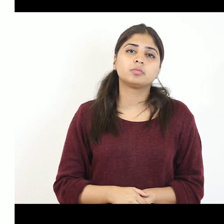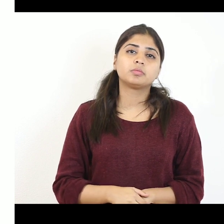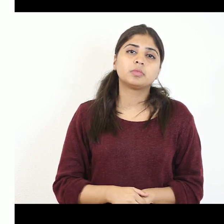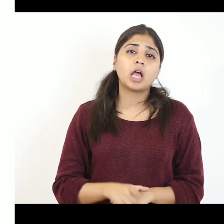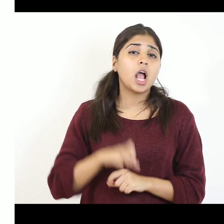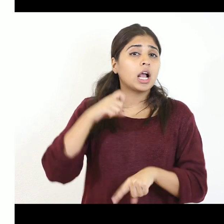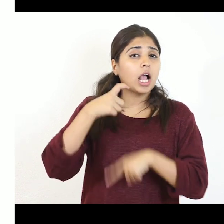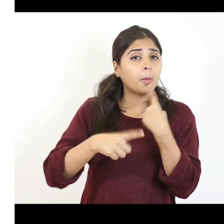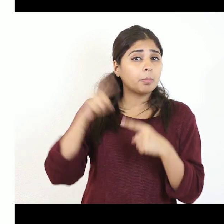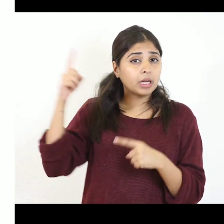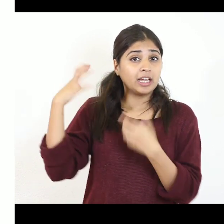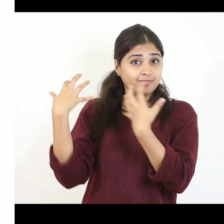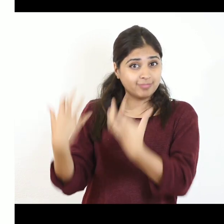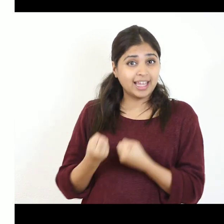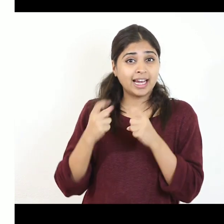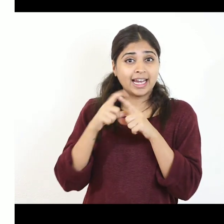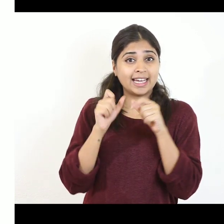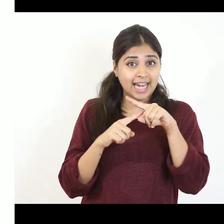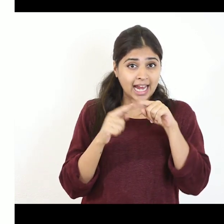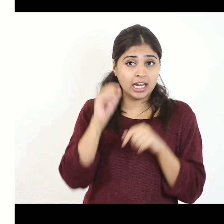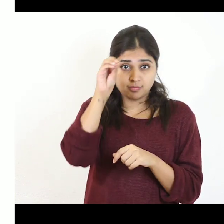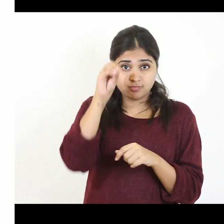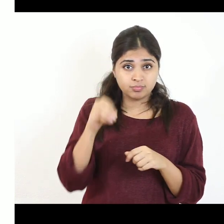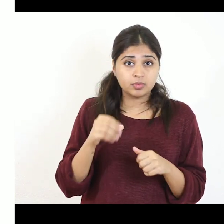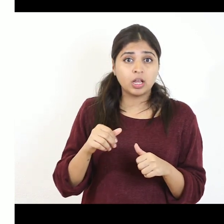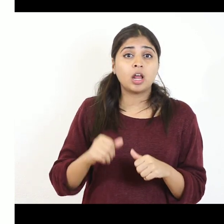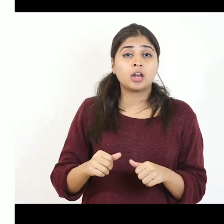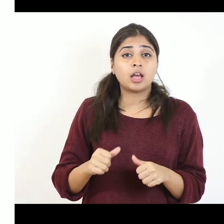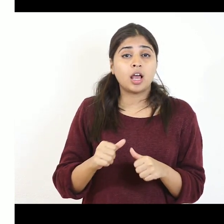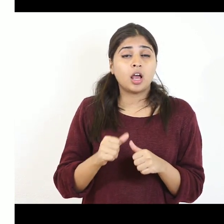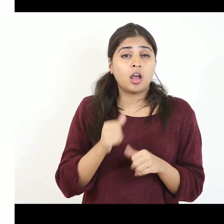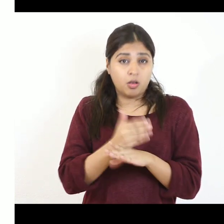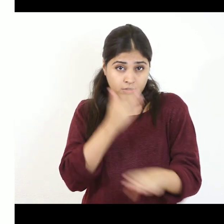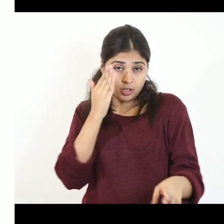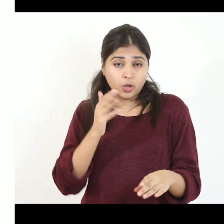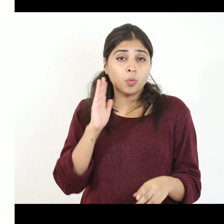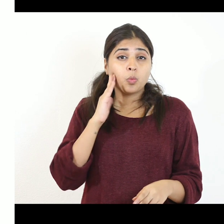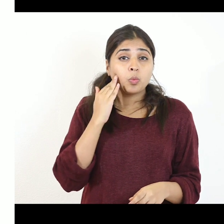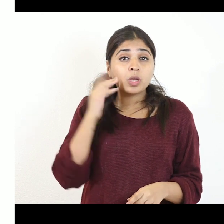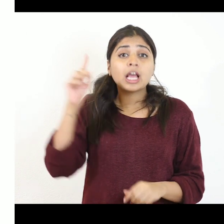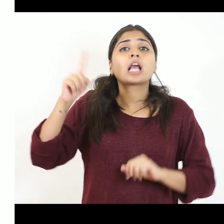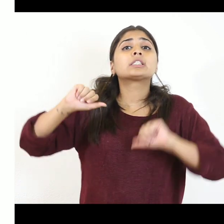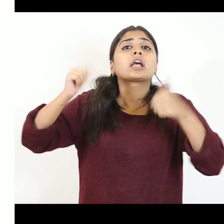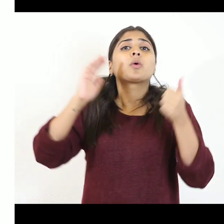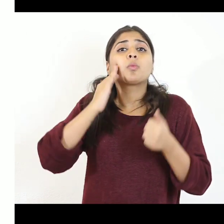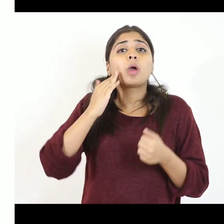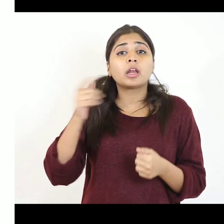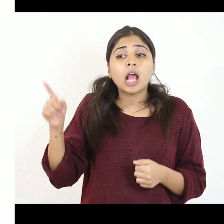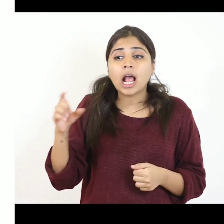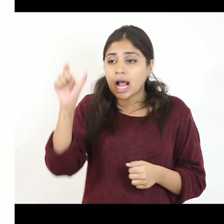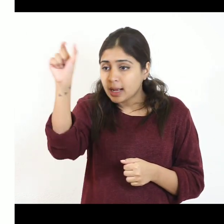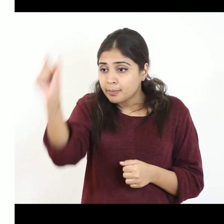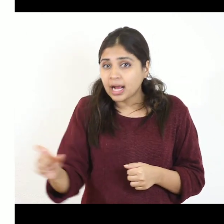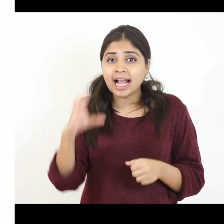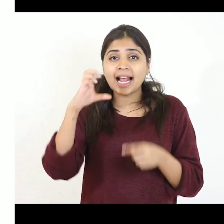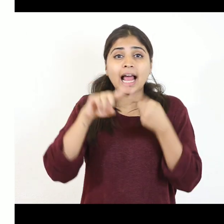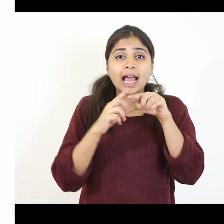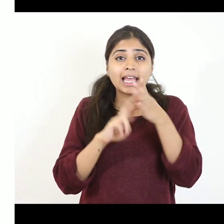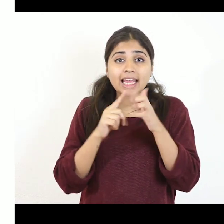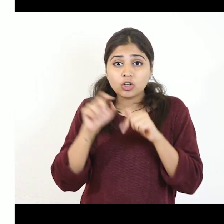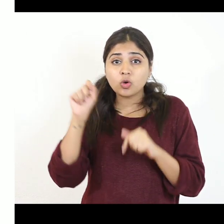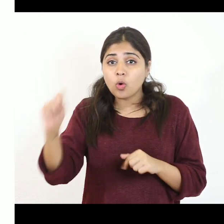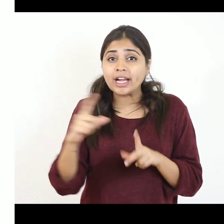Companies achieving data entry accuracy are successful when they define the client desired data